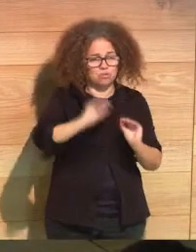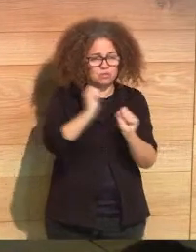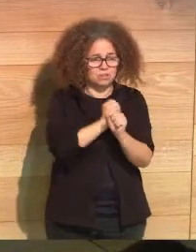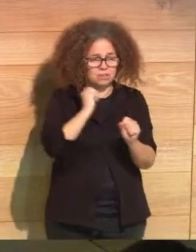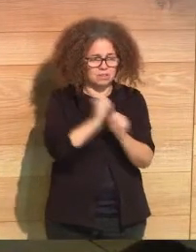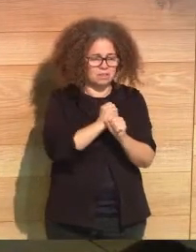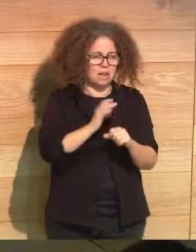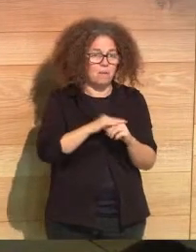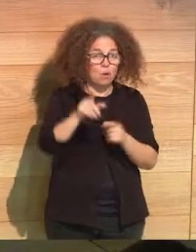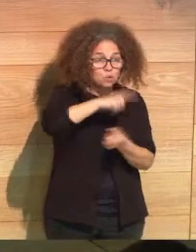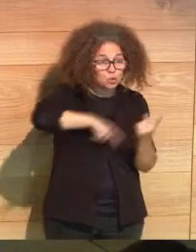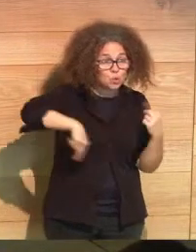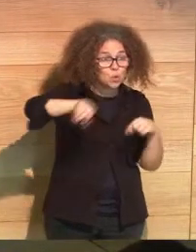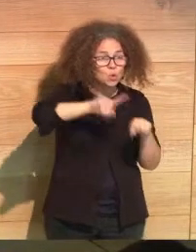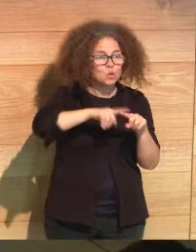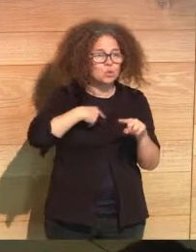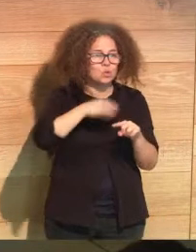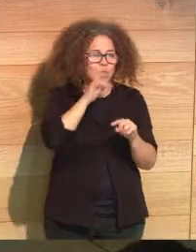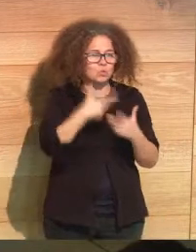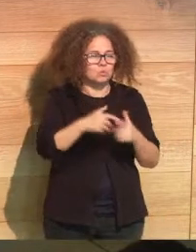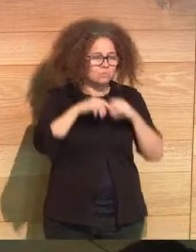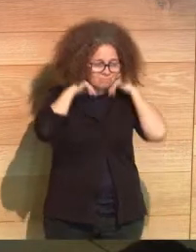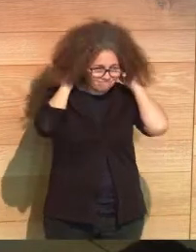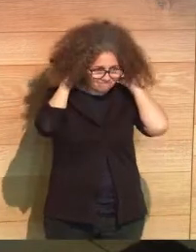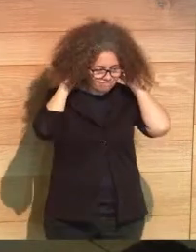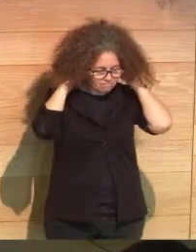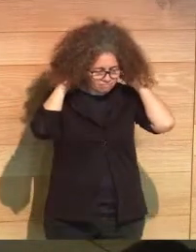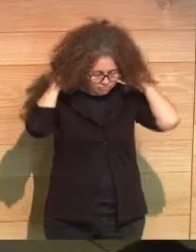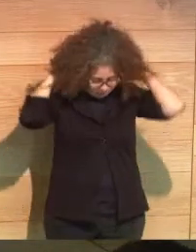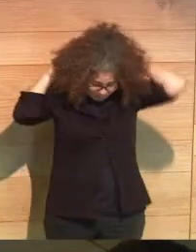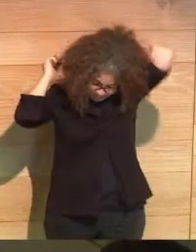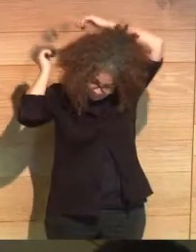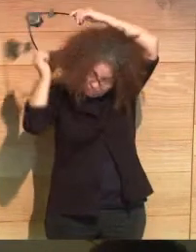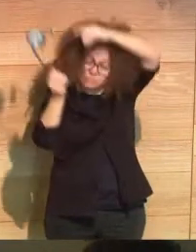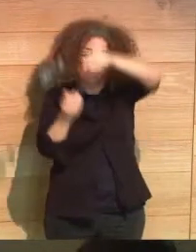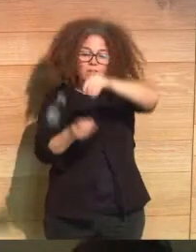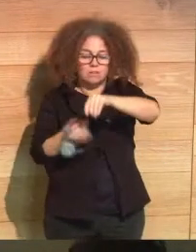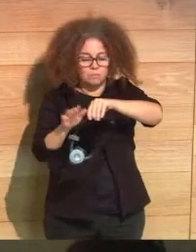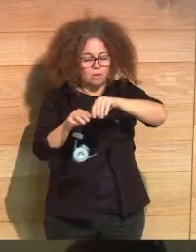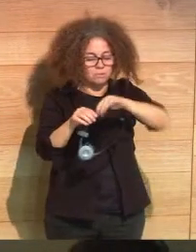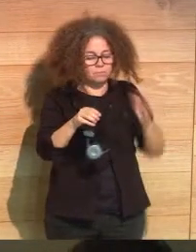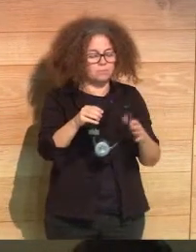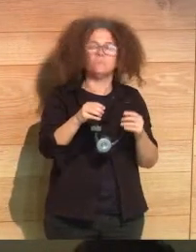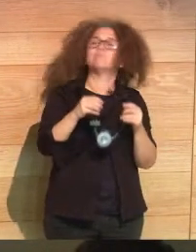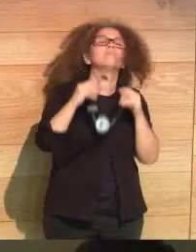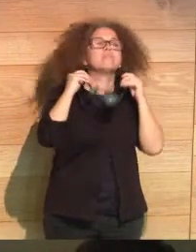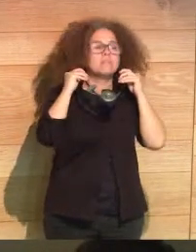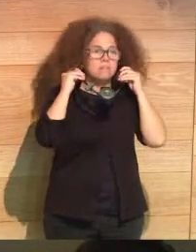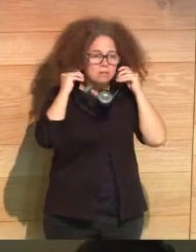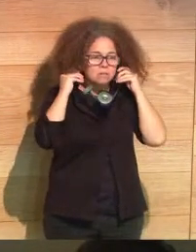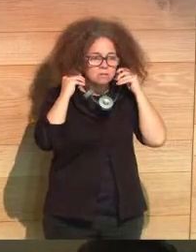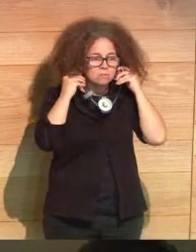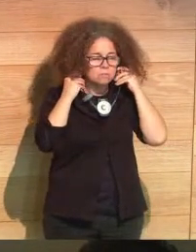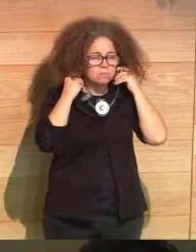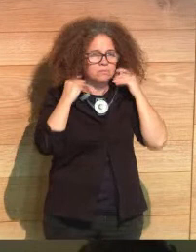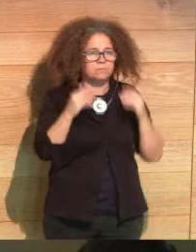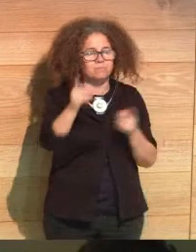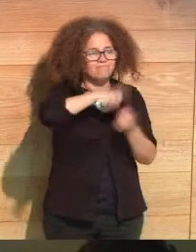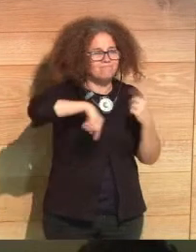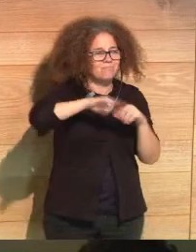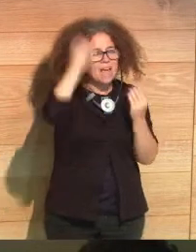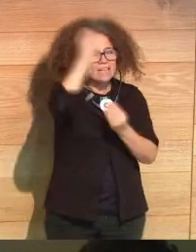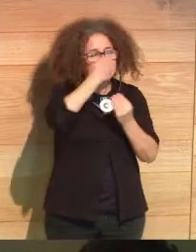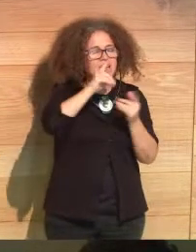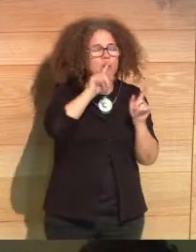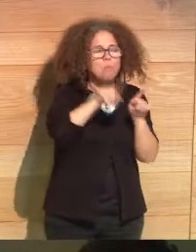So Edges is the first thing you see when you step in. And it's meant to represent the